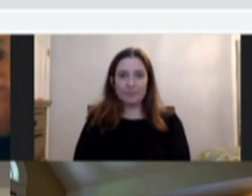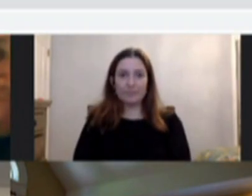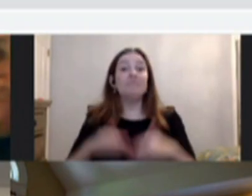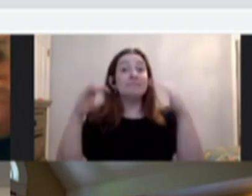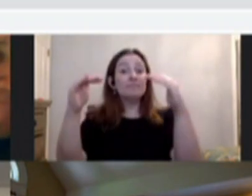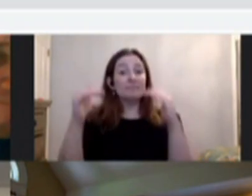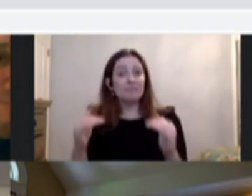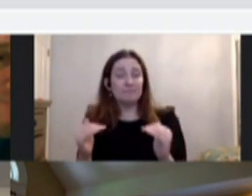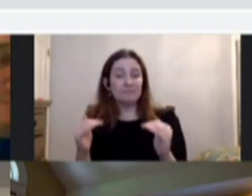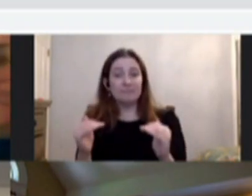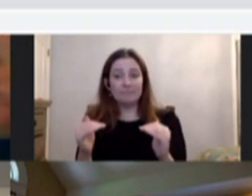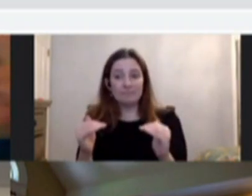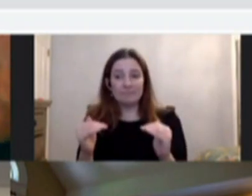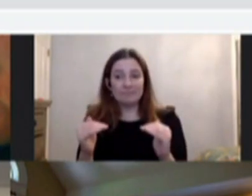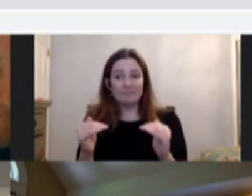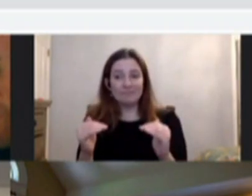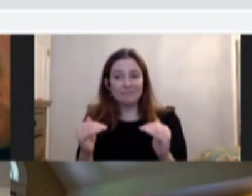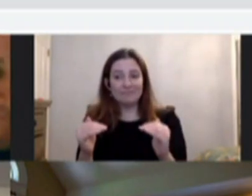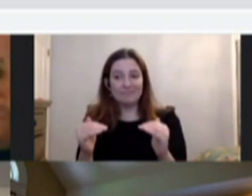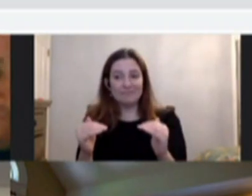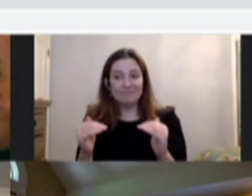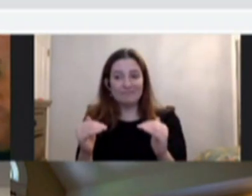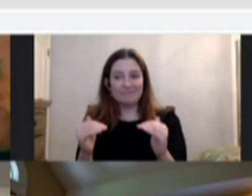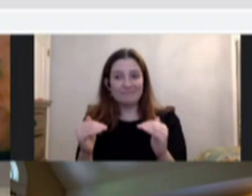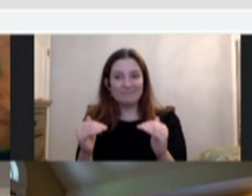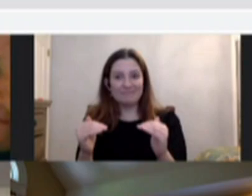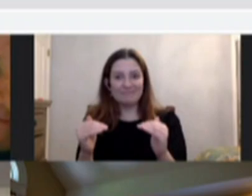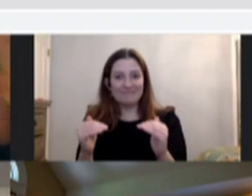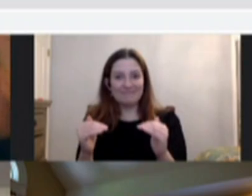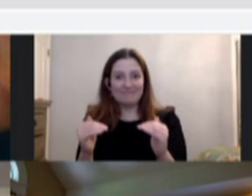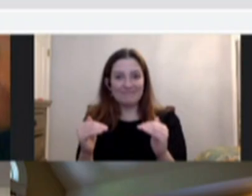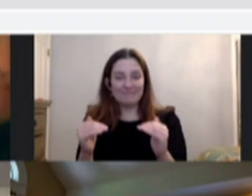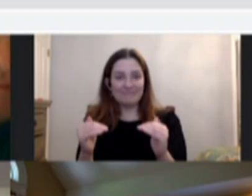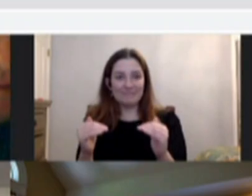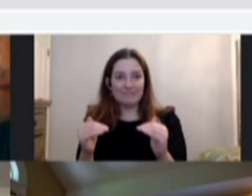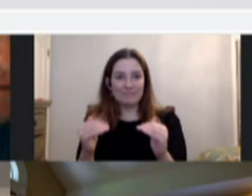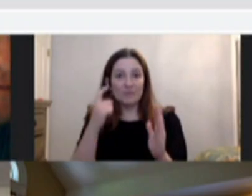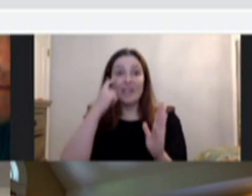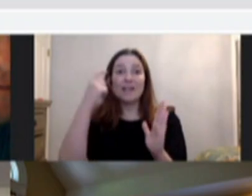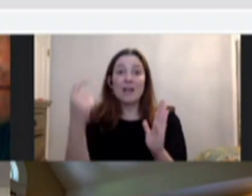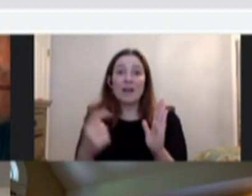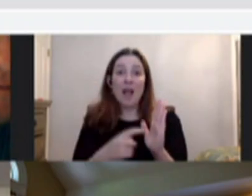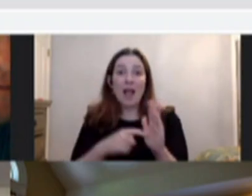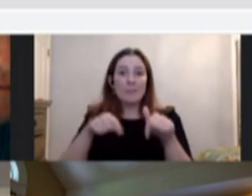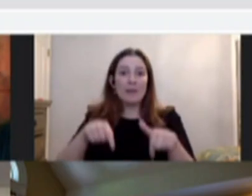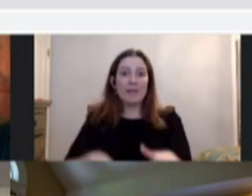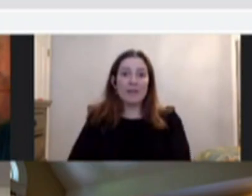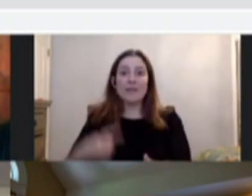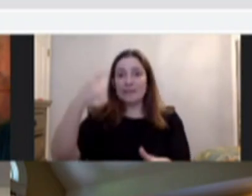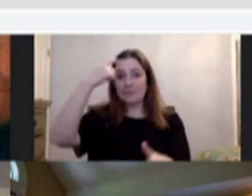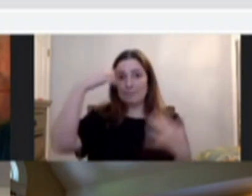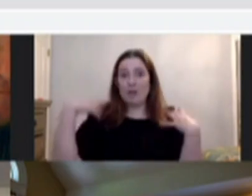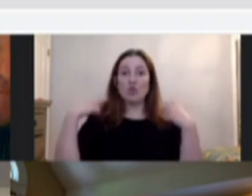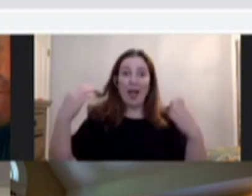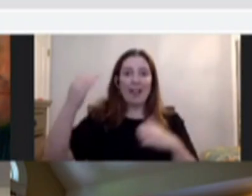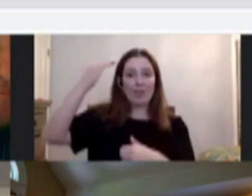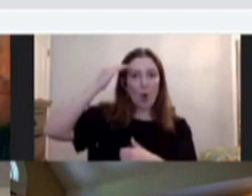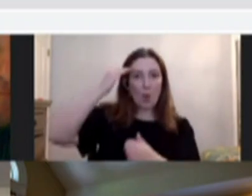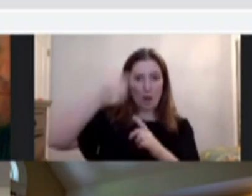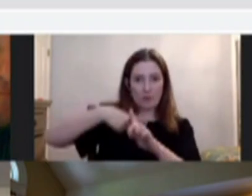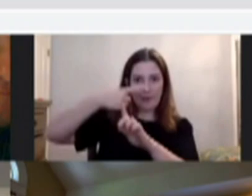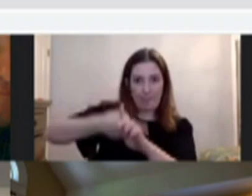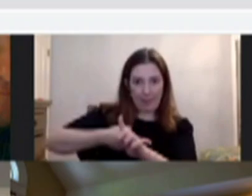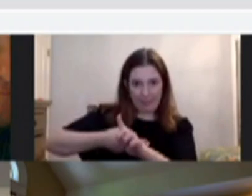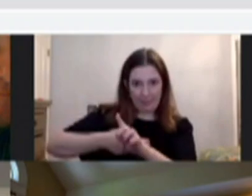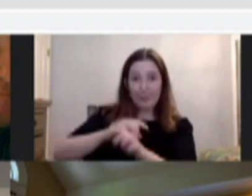Next on the agenda is the acknowledgement of it being Mental Health Awareness Month, and the commissioner is going